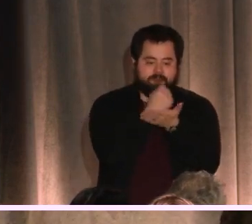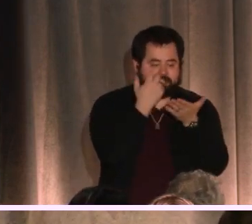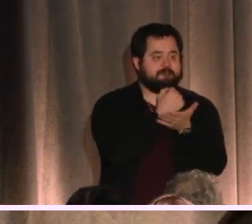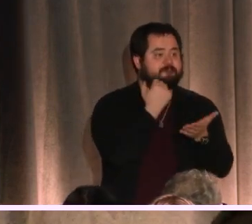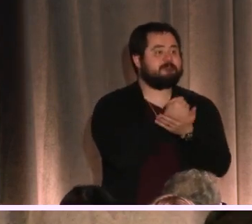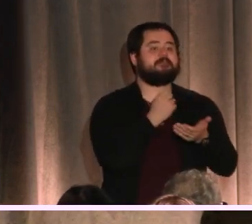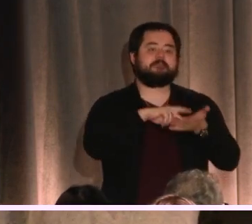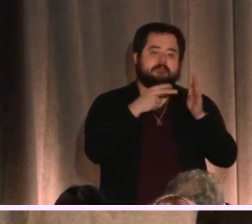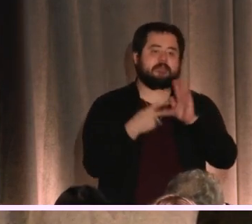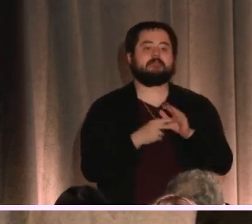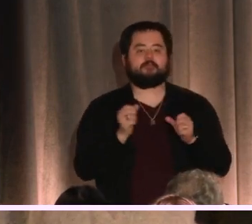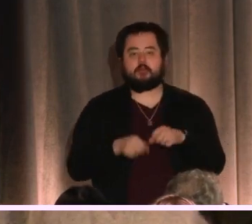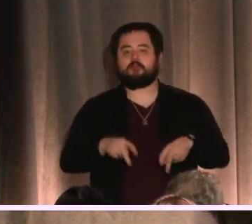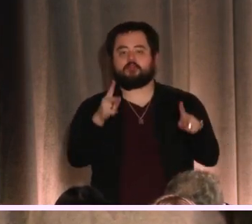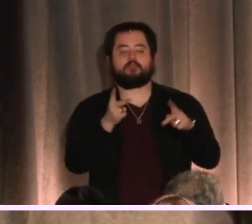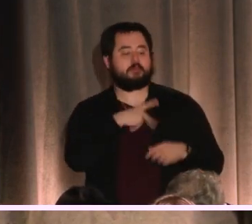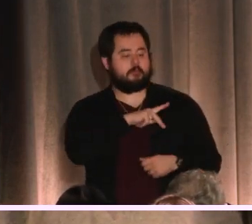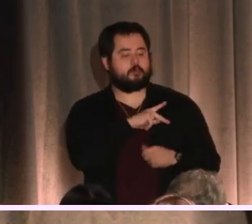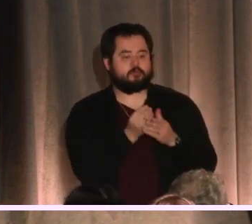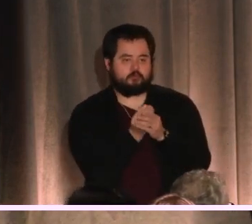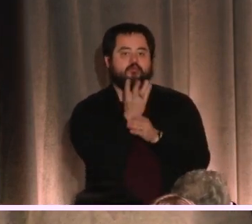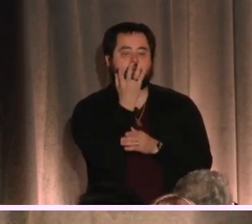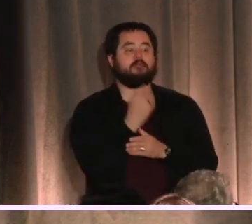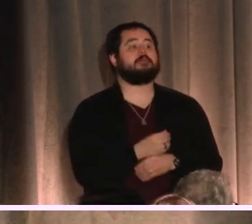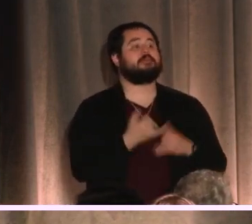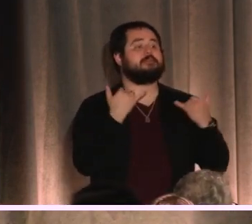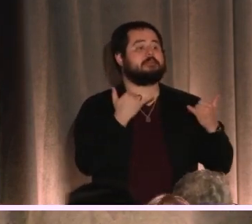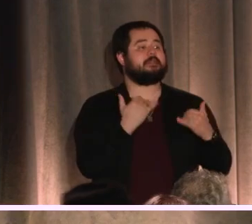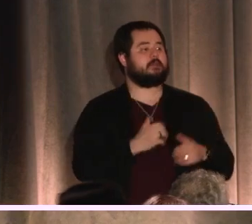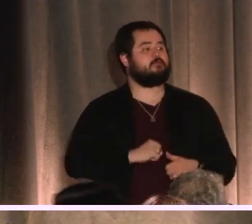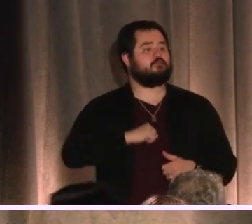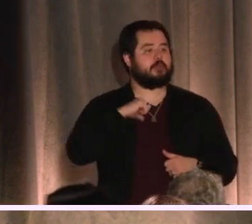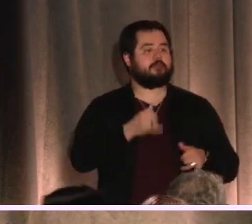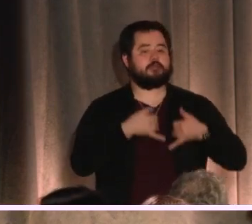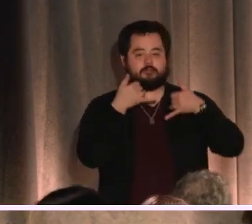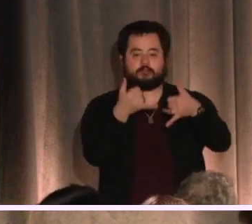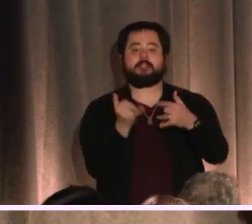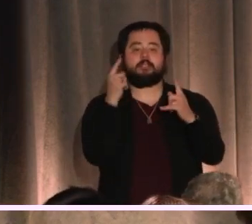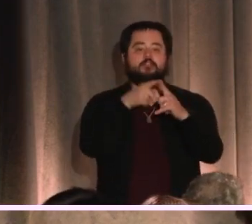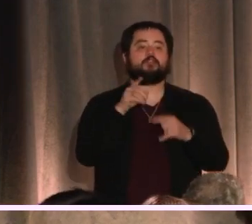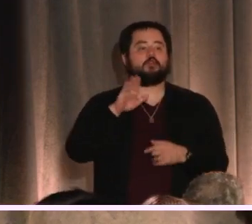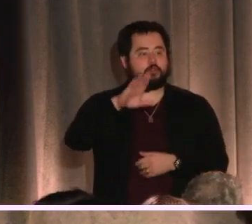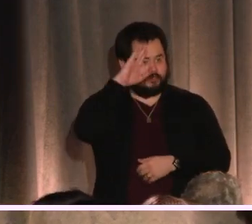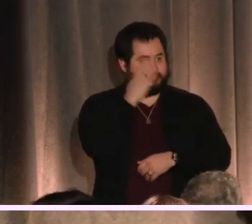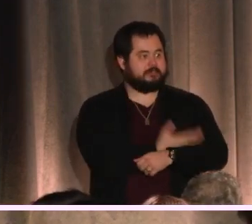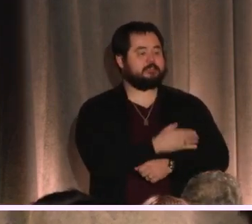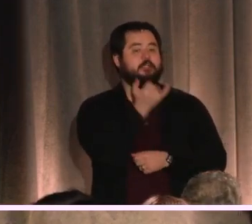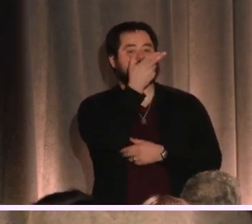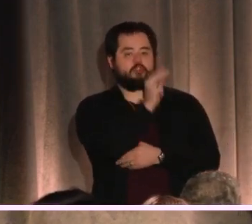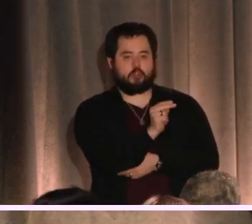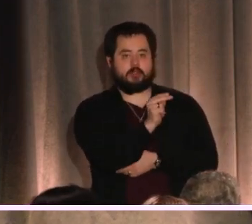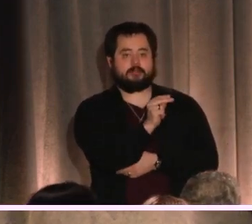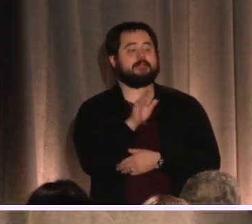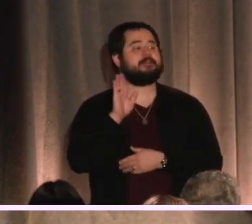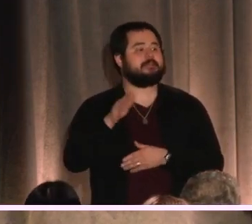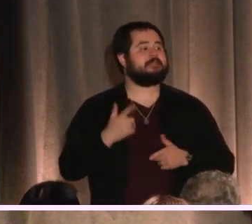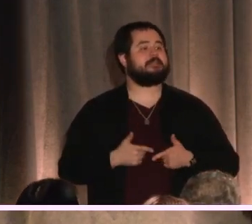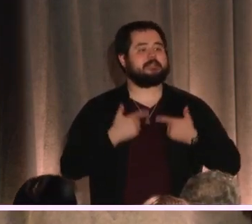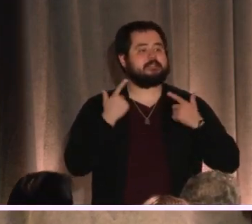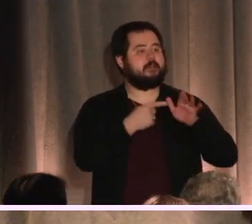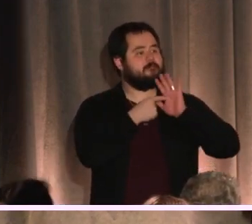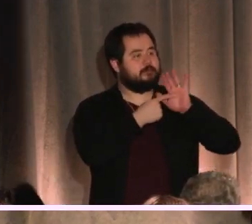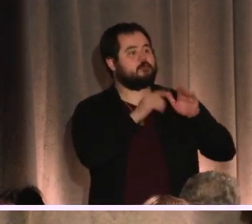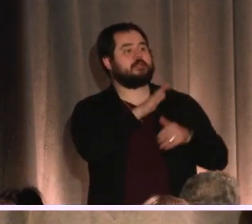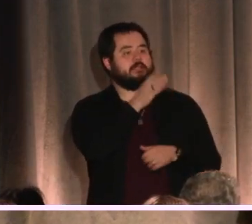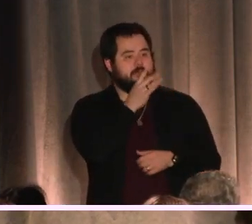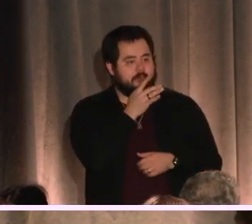growth. And we proudly present the inaugural award to Teresa's son, John, whose life is a testament to his mother's advocacy